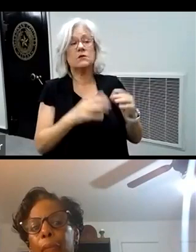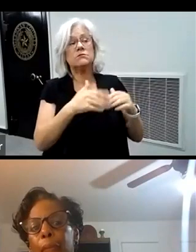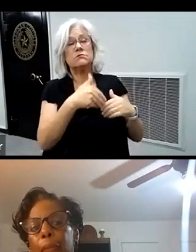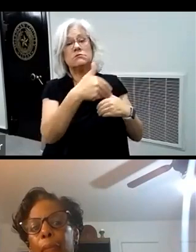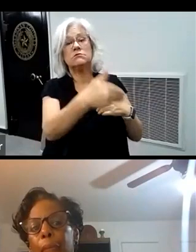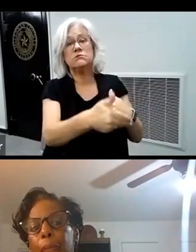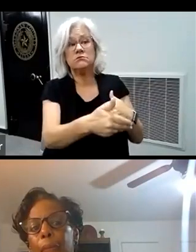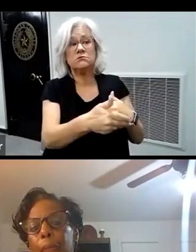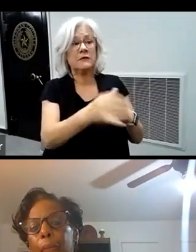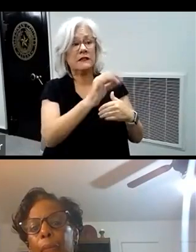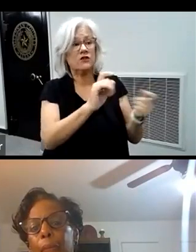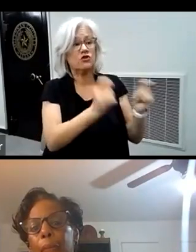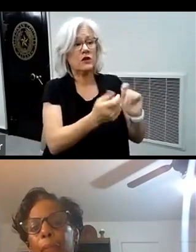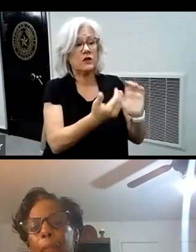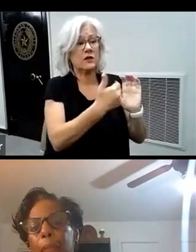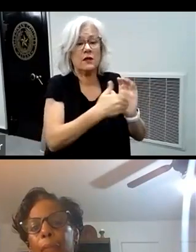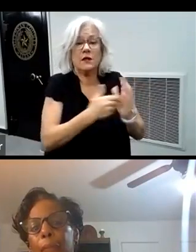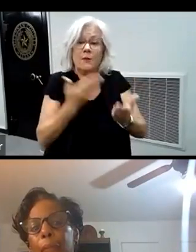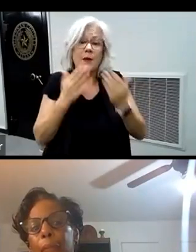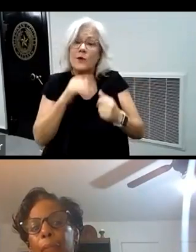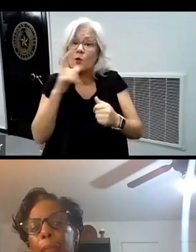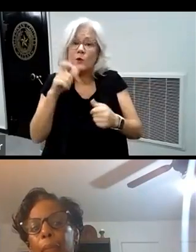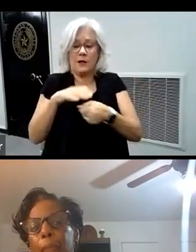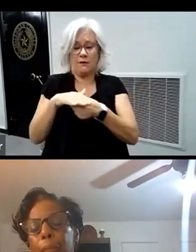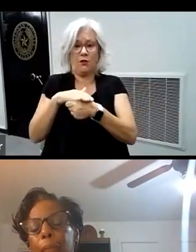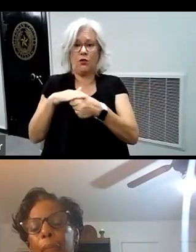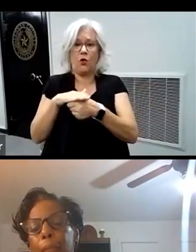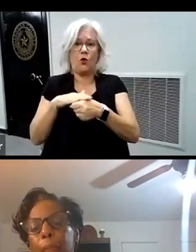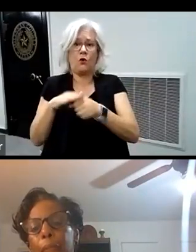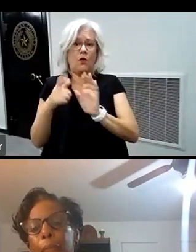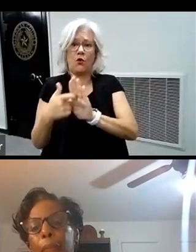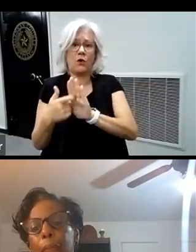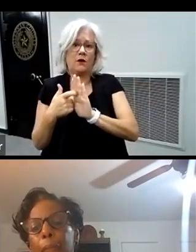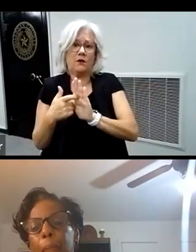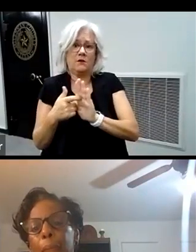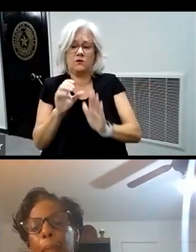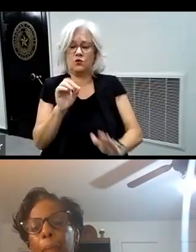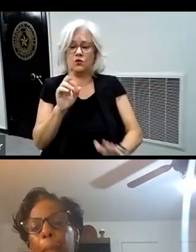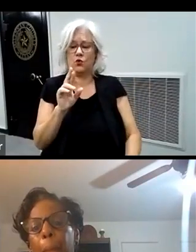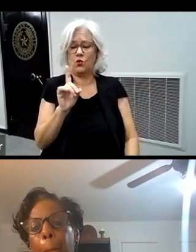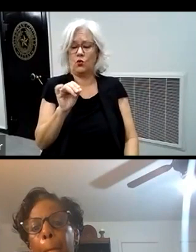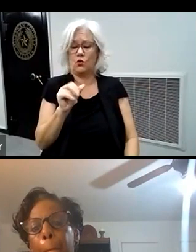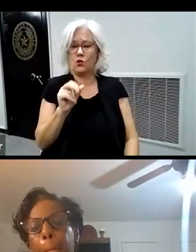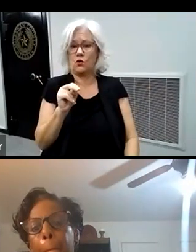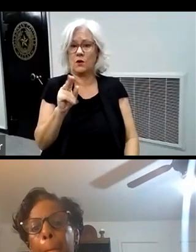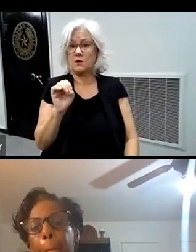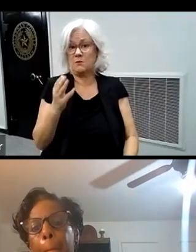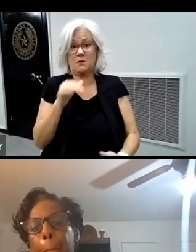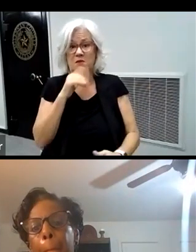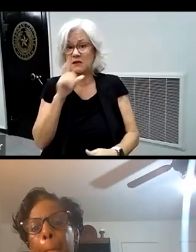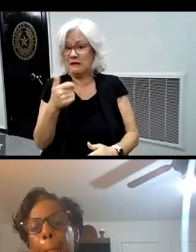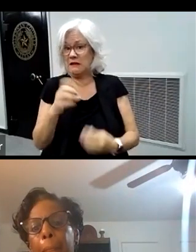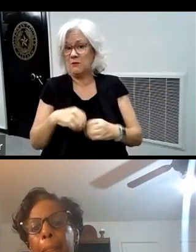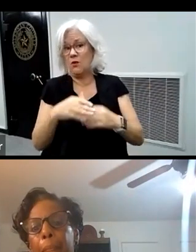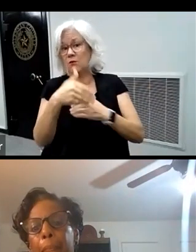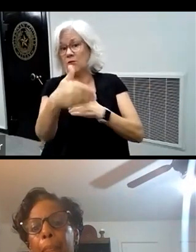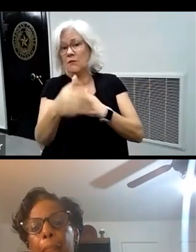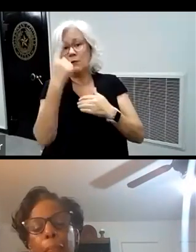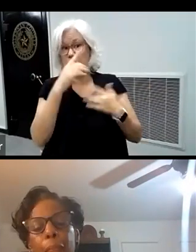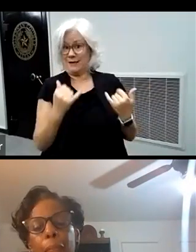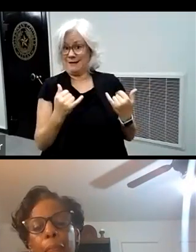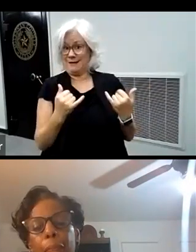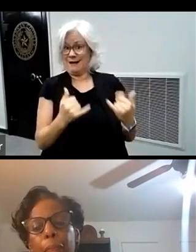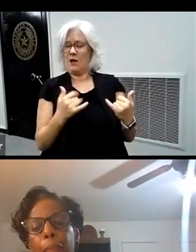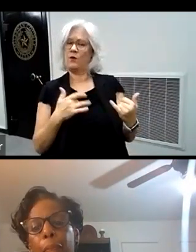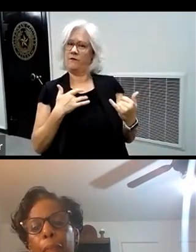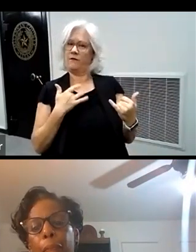even need a local ordinance anymore. But right now, the thought is that